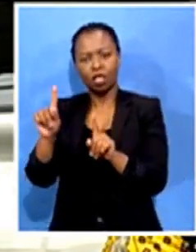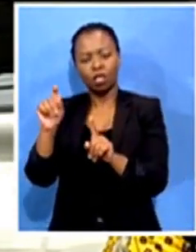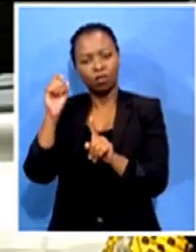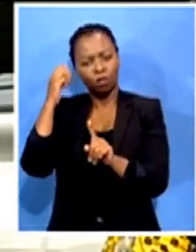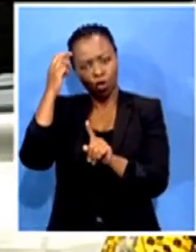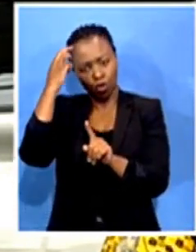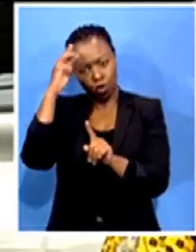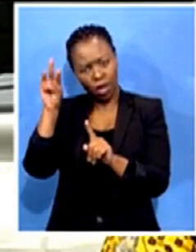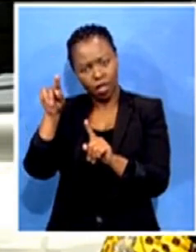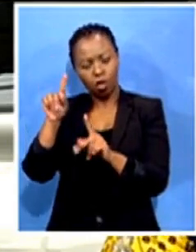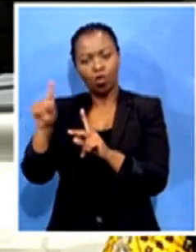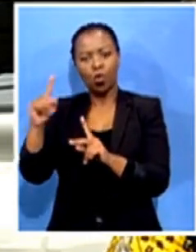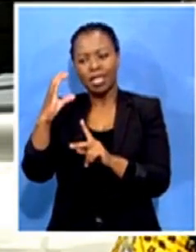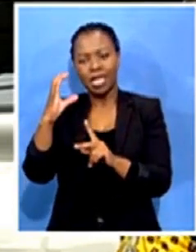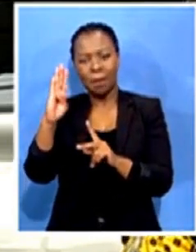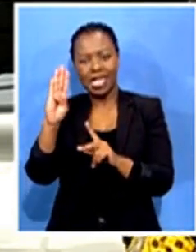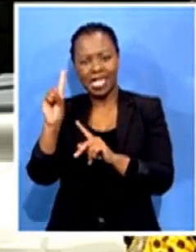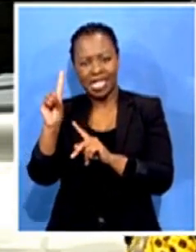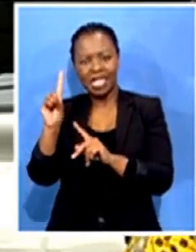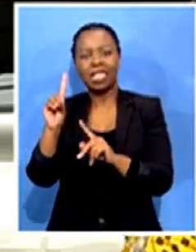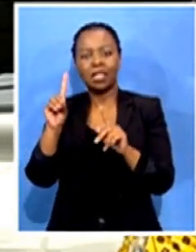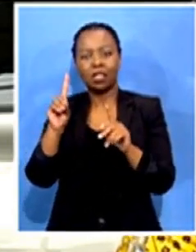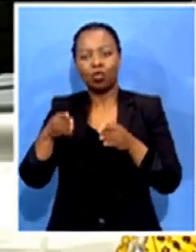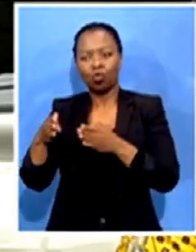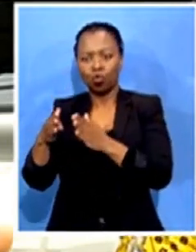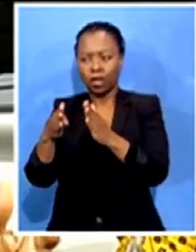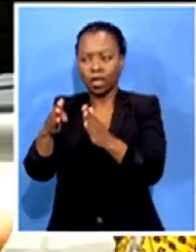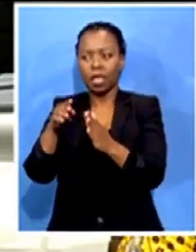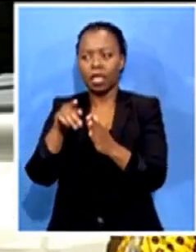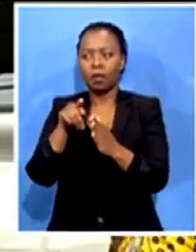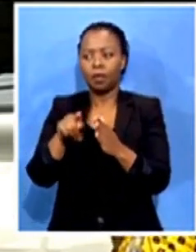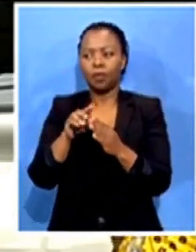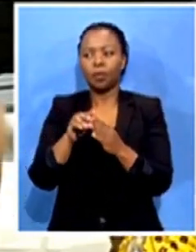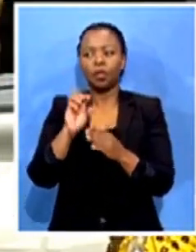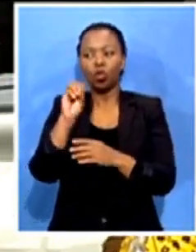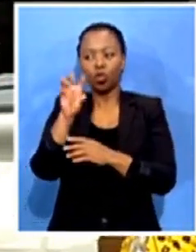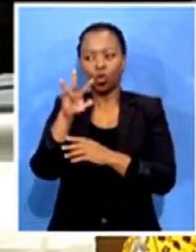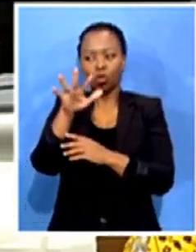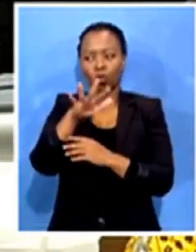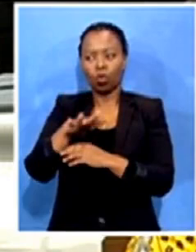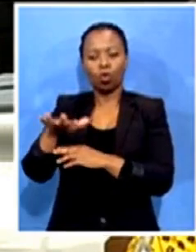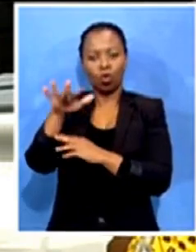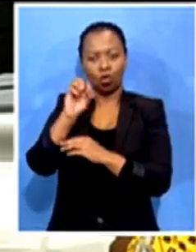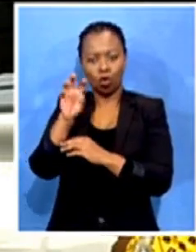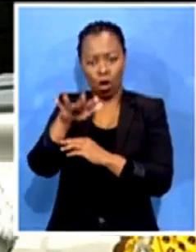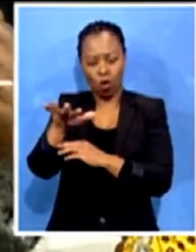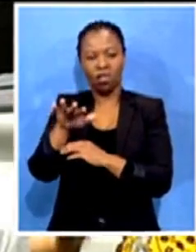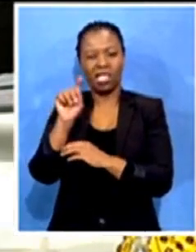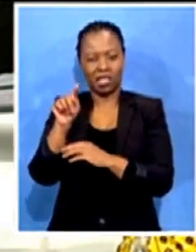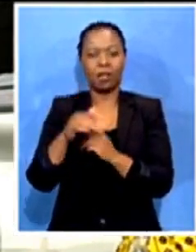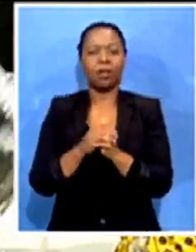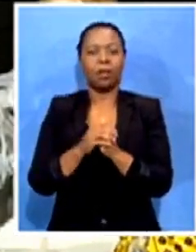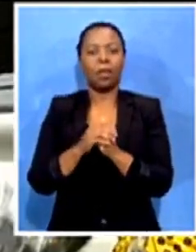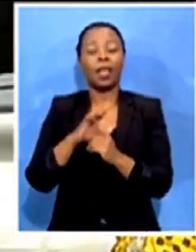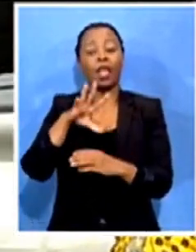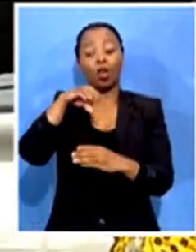that's an event that the law enforcement agencies had to intervene, including the blocking of the tunnel where young people